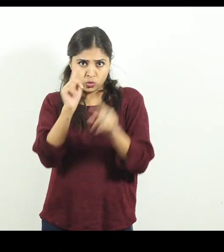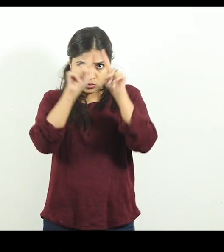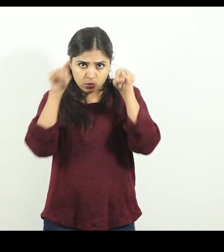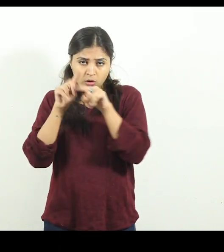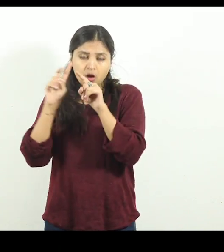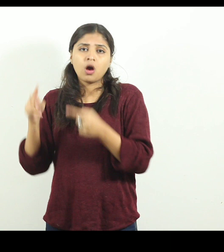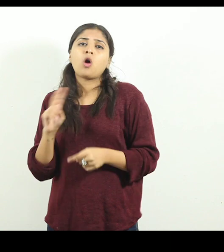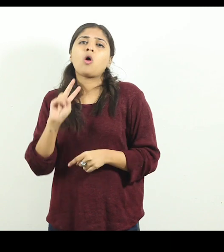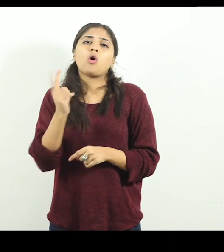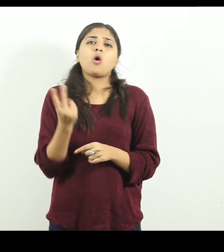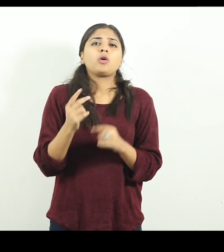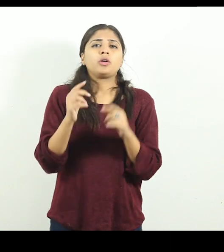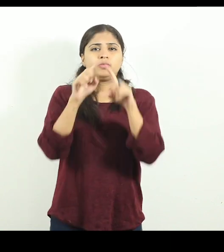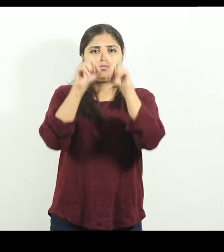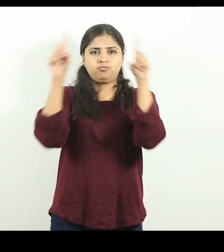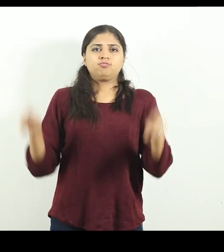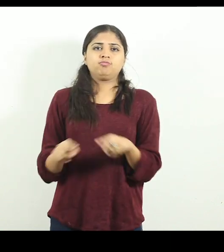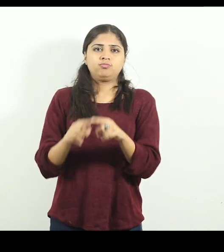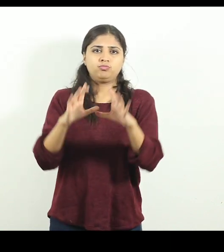zoom.